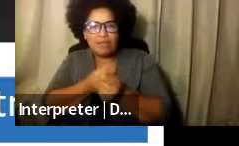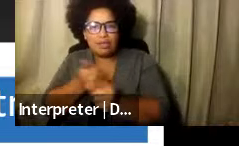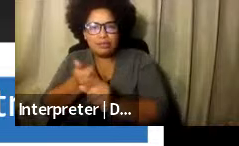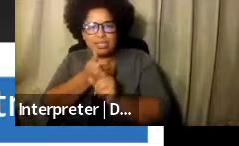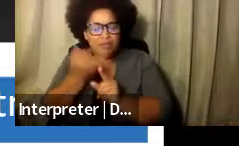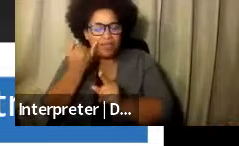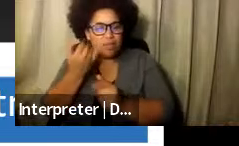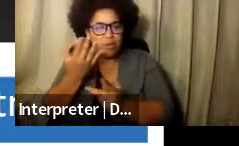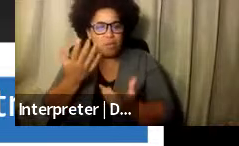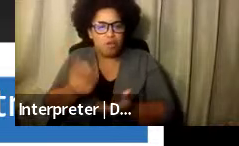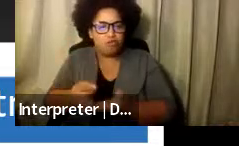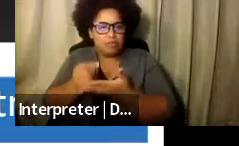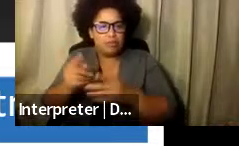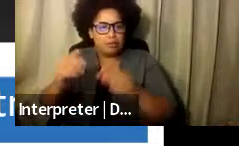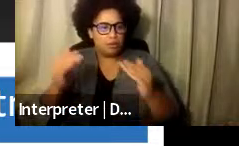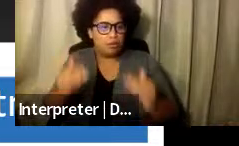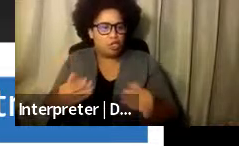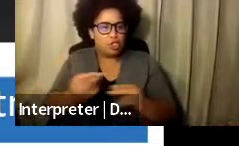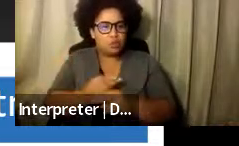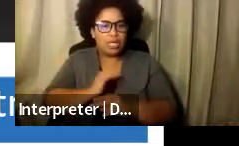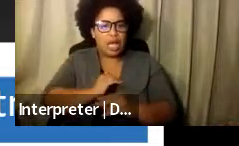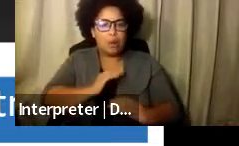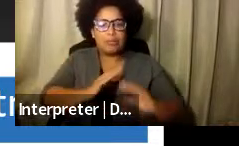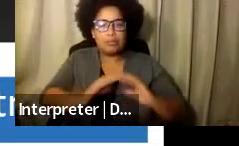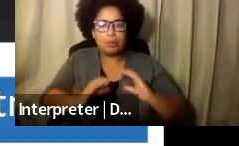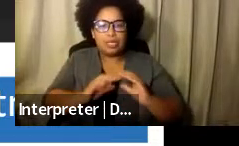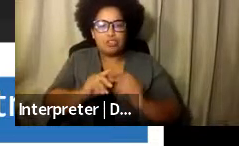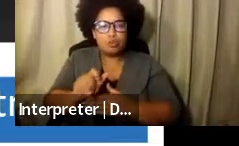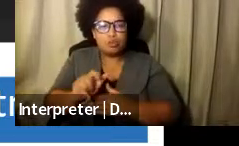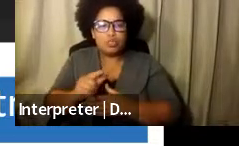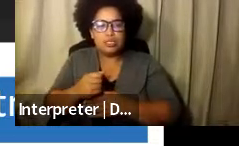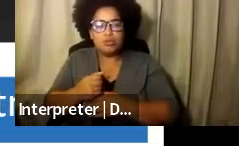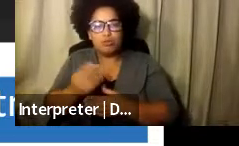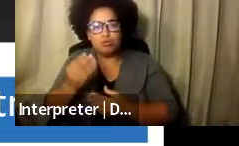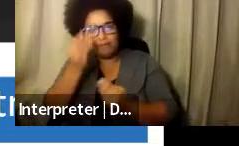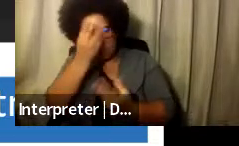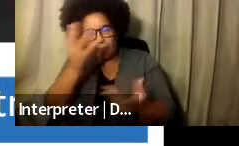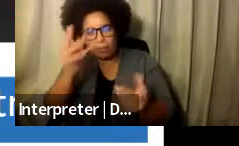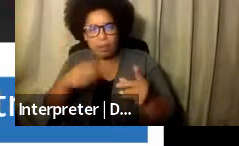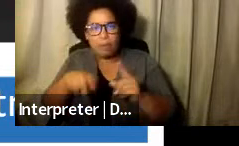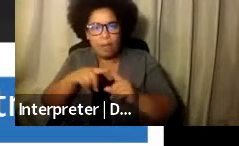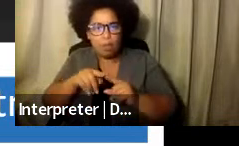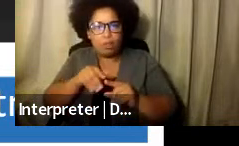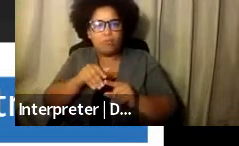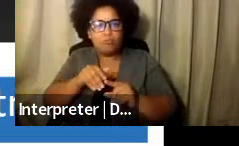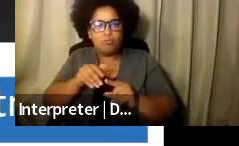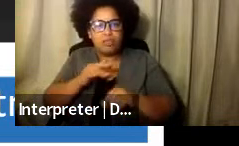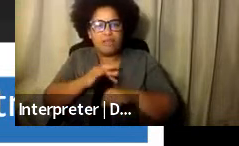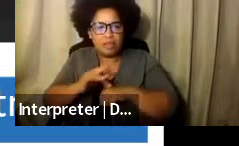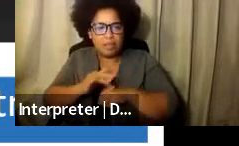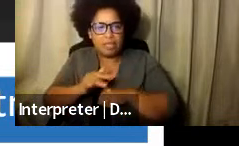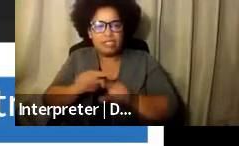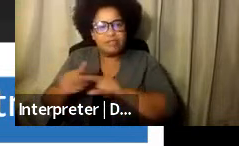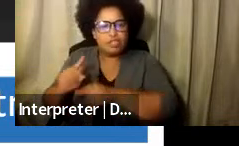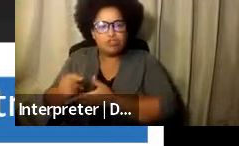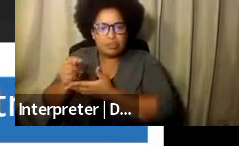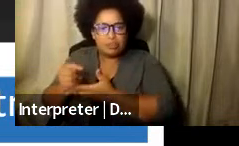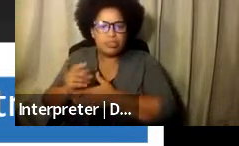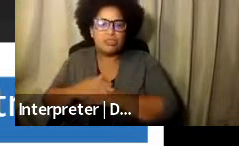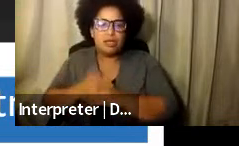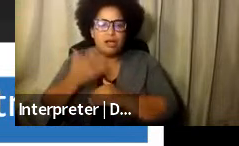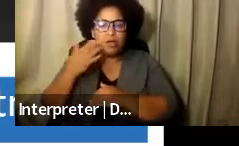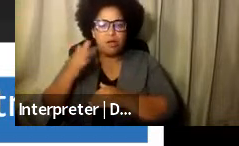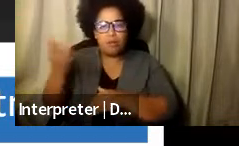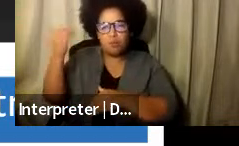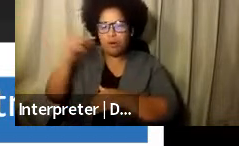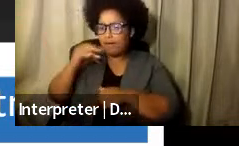Other thing is using our communication tools to raise awareness about the availability of treatments among community providers. I know some time back they were